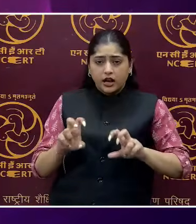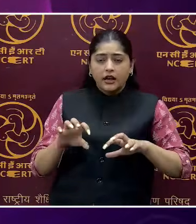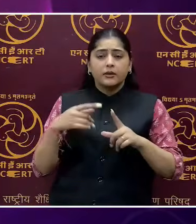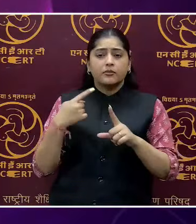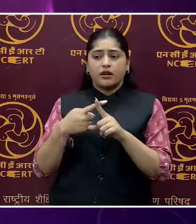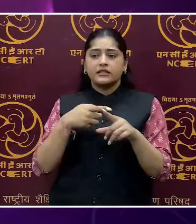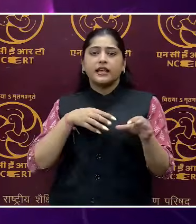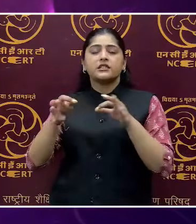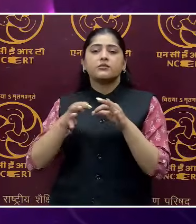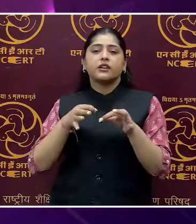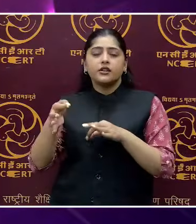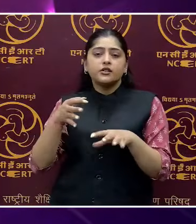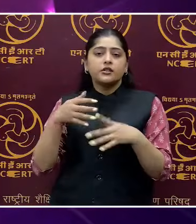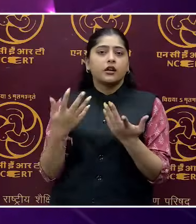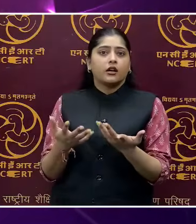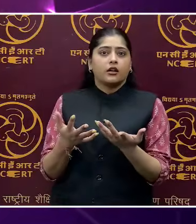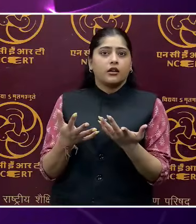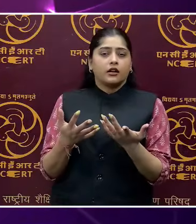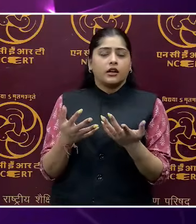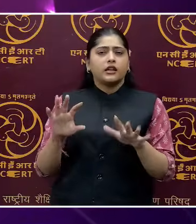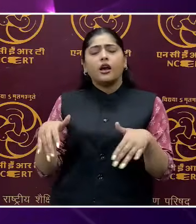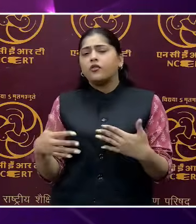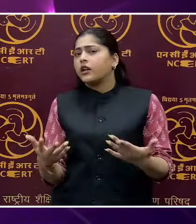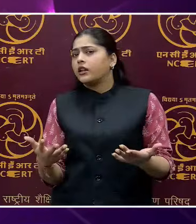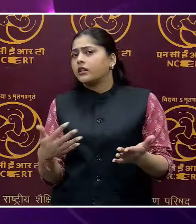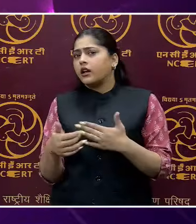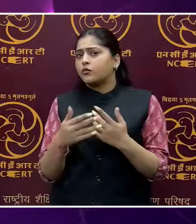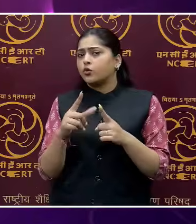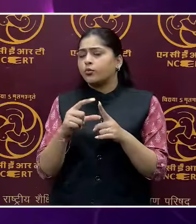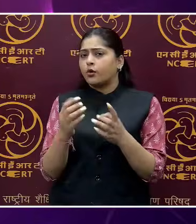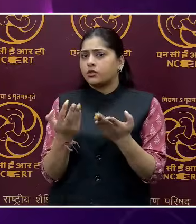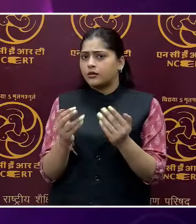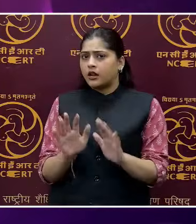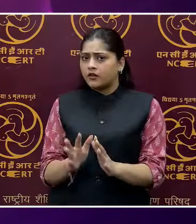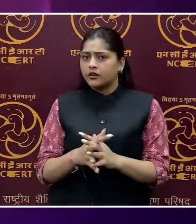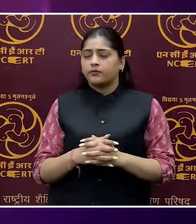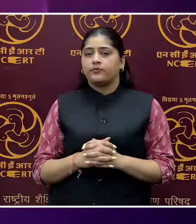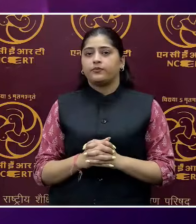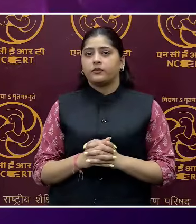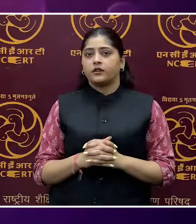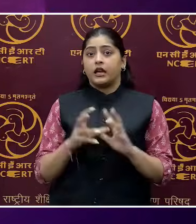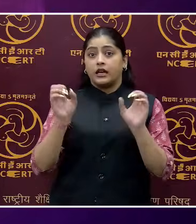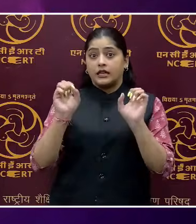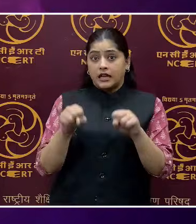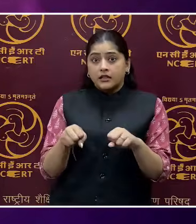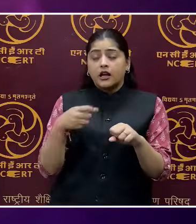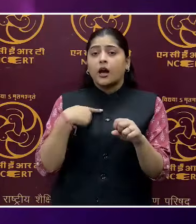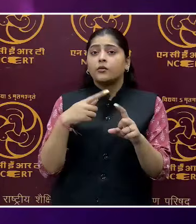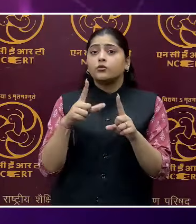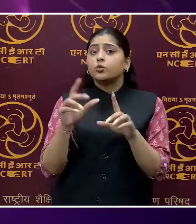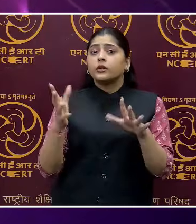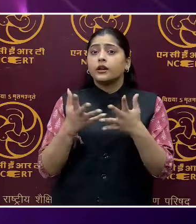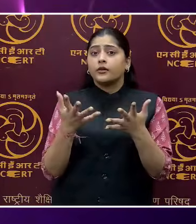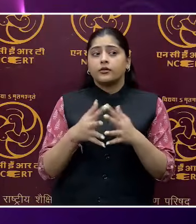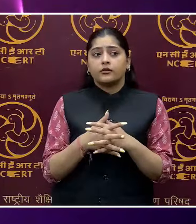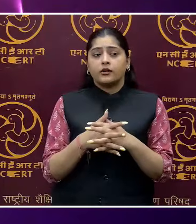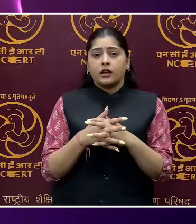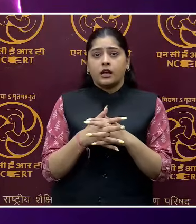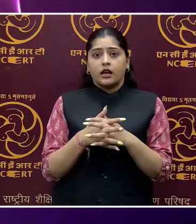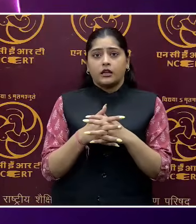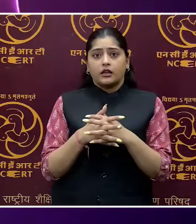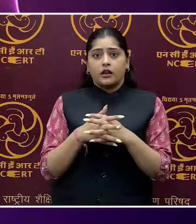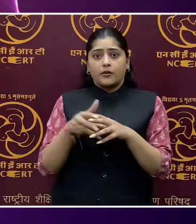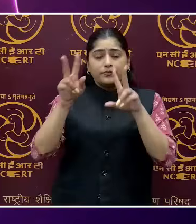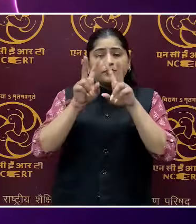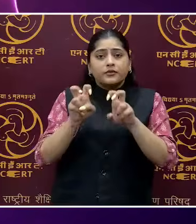part, or is there anything else as well? Yes, you can also explore